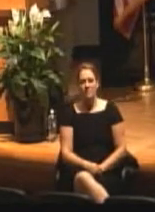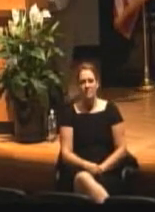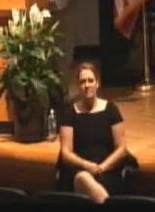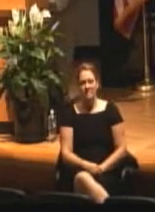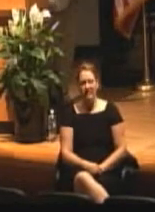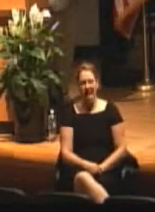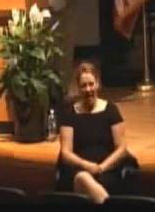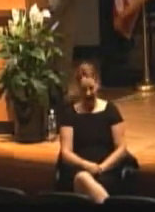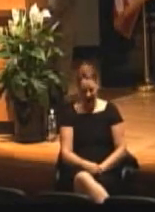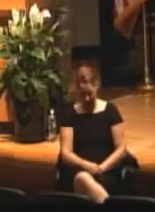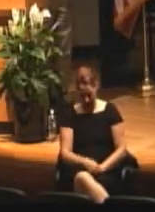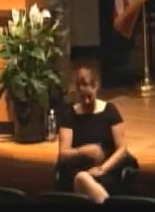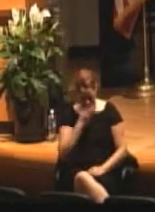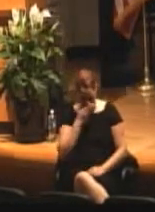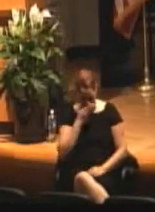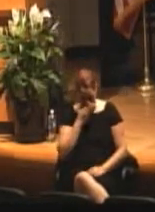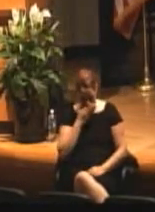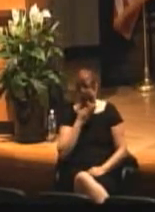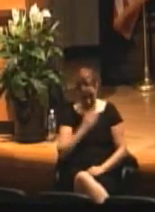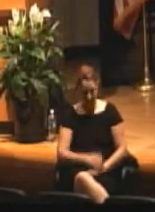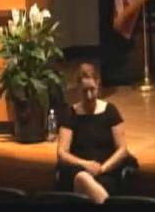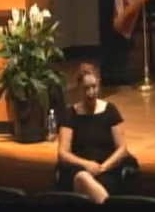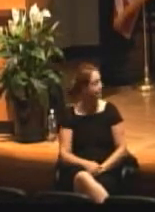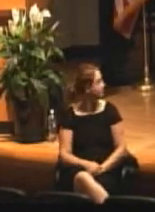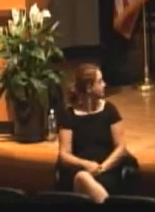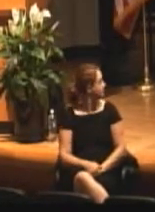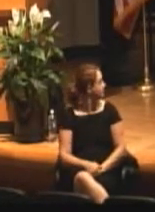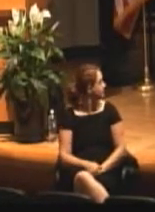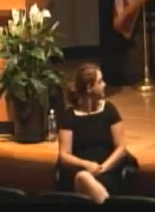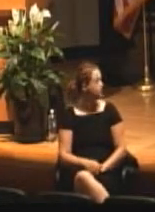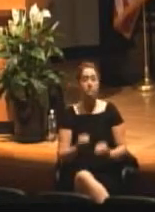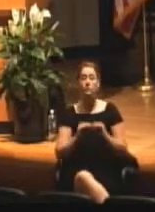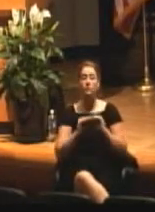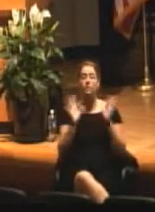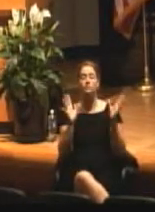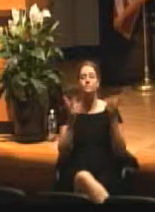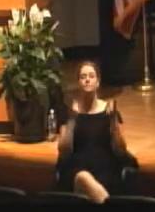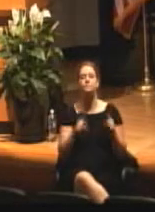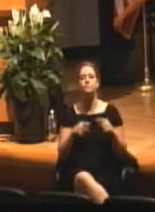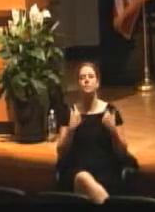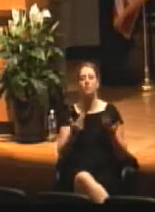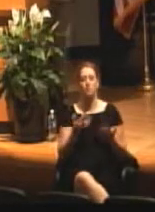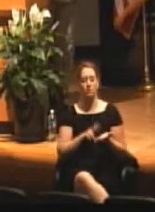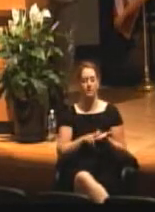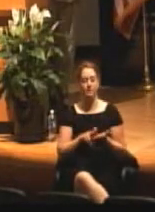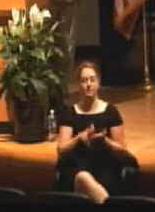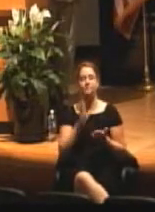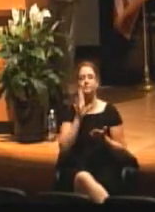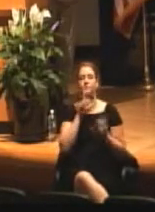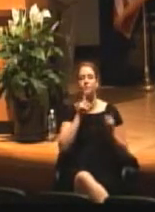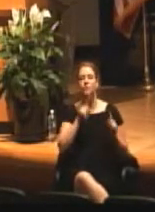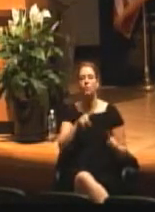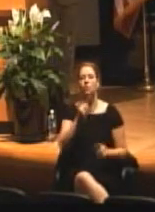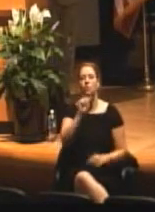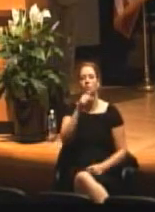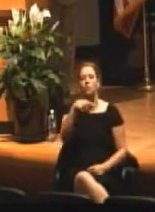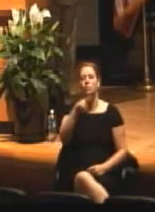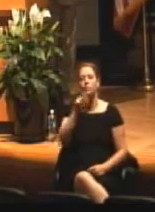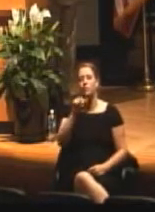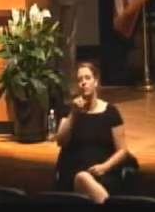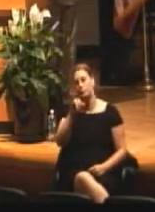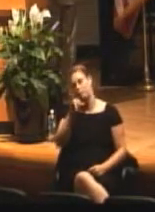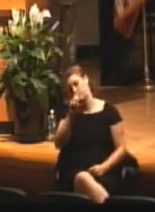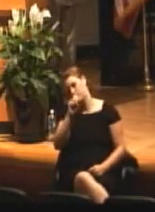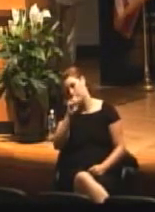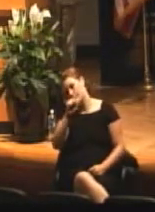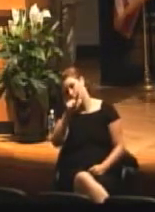We're going to also do, I forgot about an appraisal. Obviously, once you're in contract, we order an appraisal. We don't have control over that. None of the